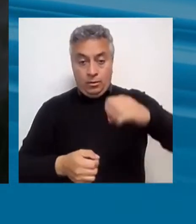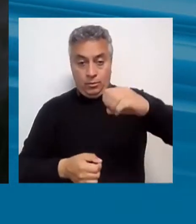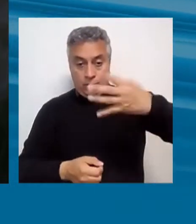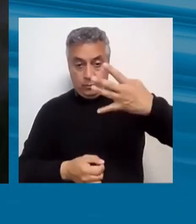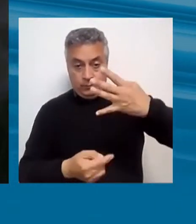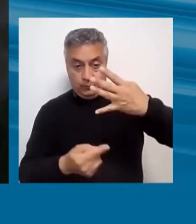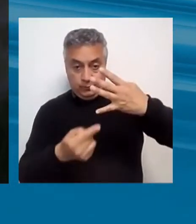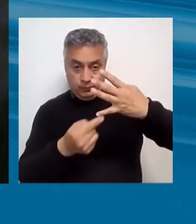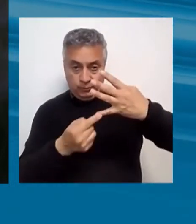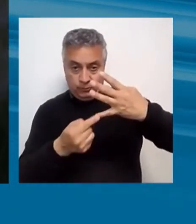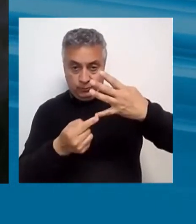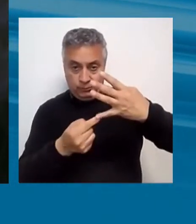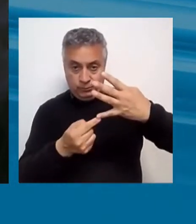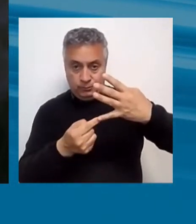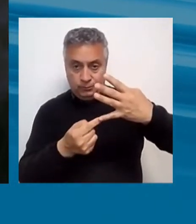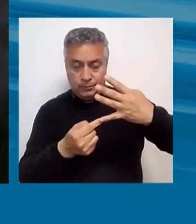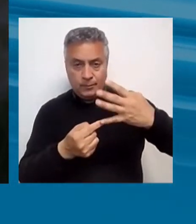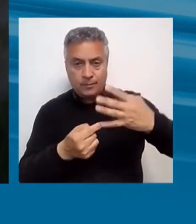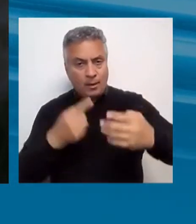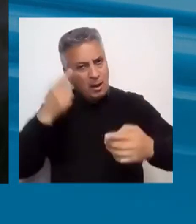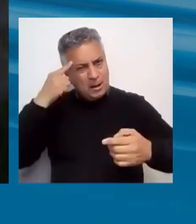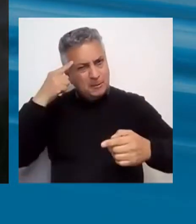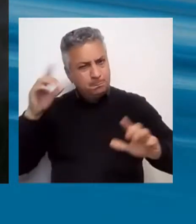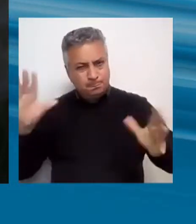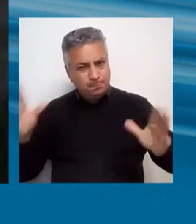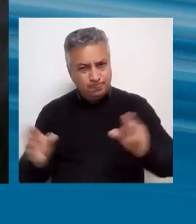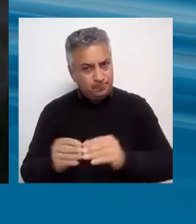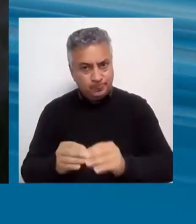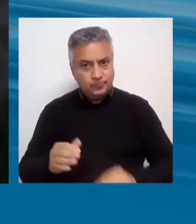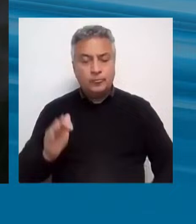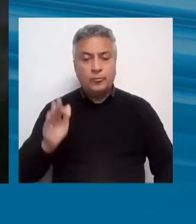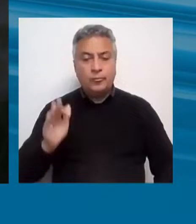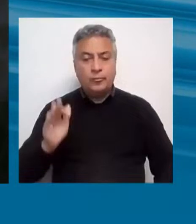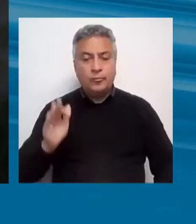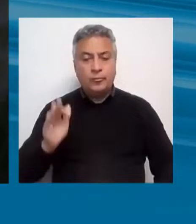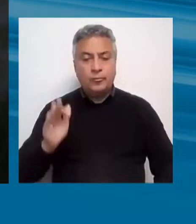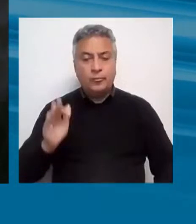By way of fourth conclusion,